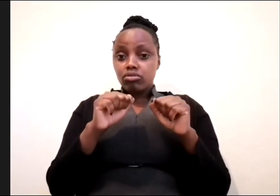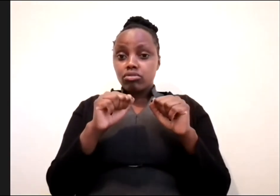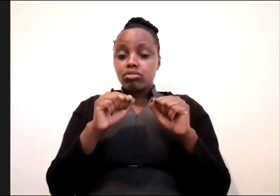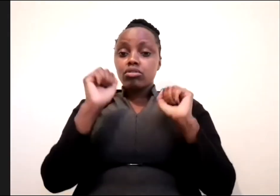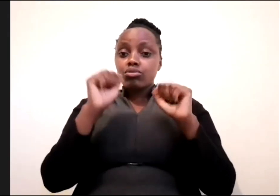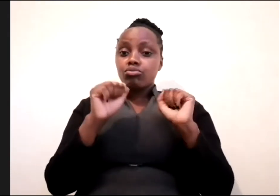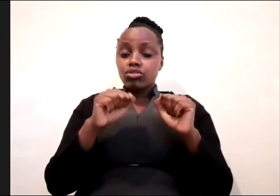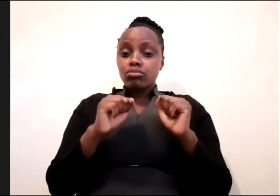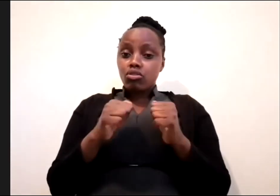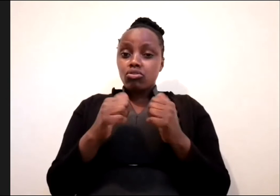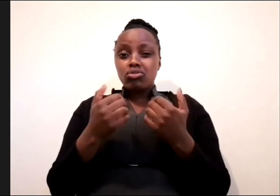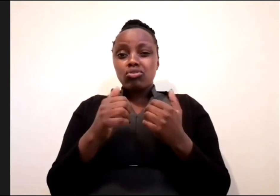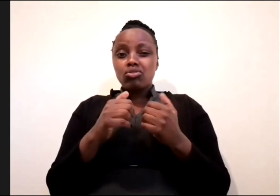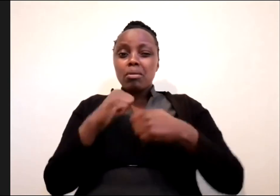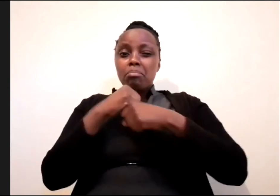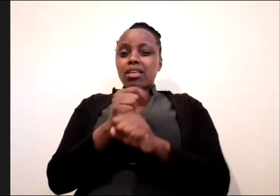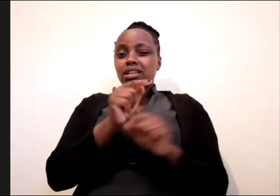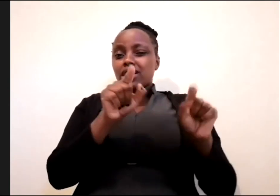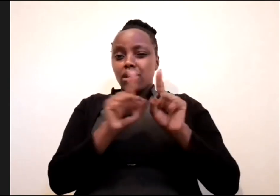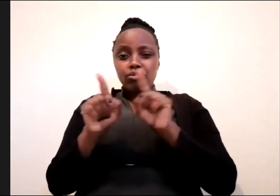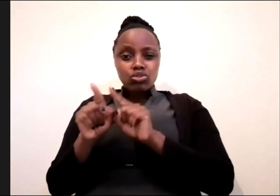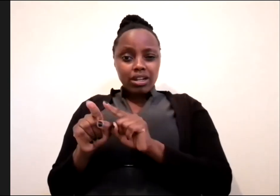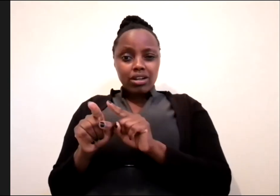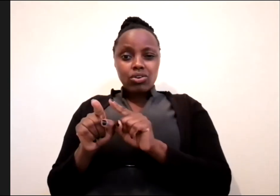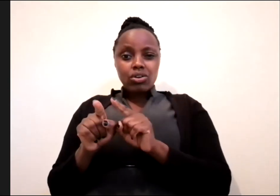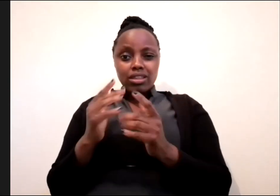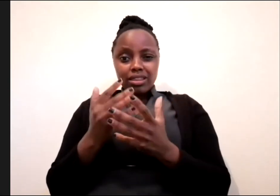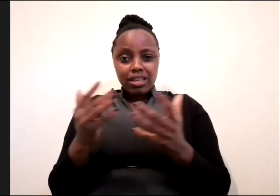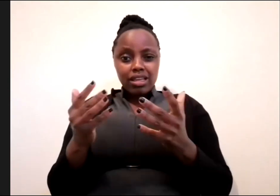mutualize some maybe cost or staff.